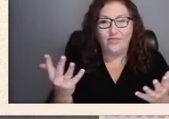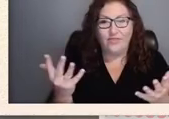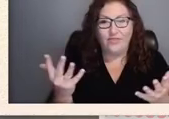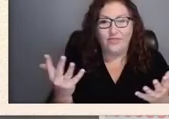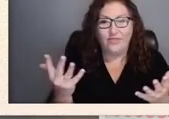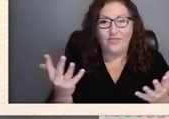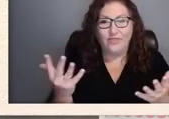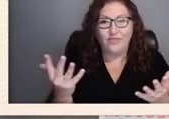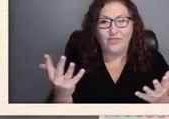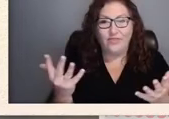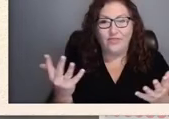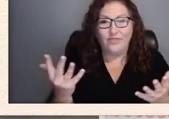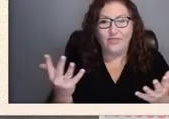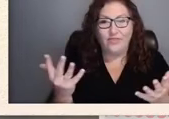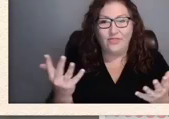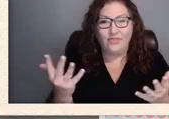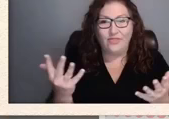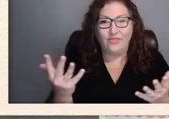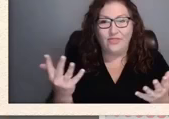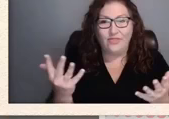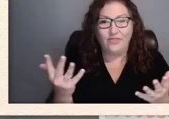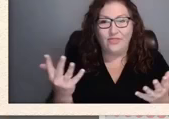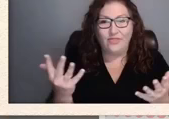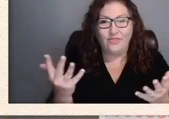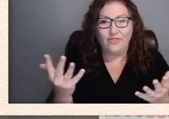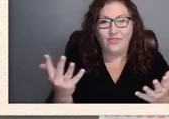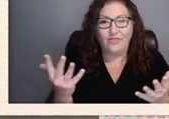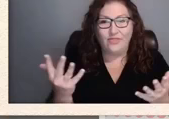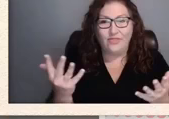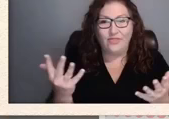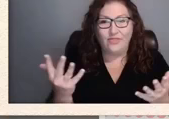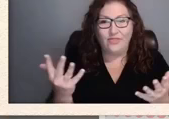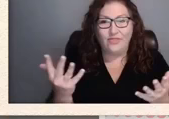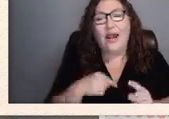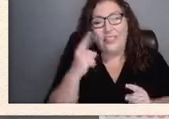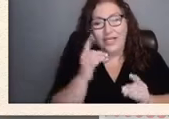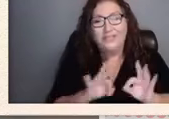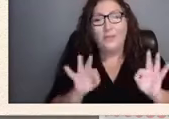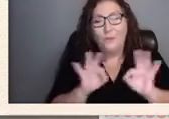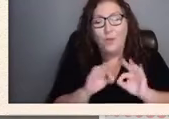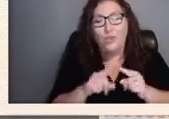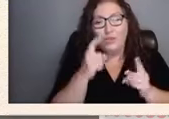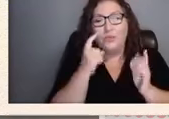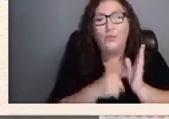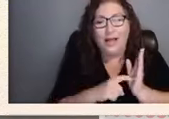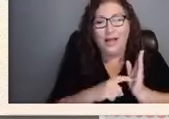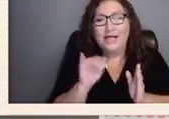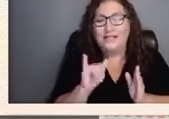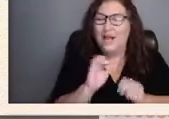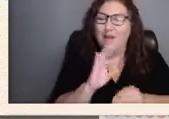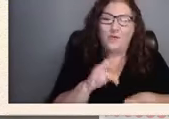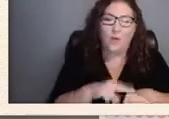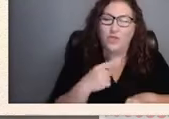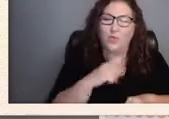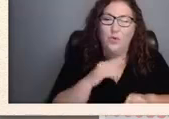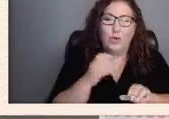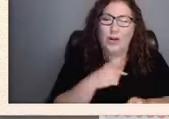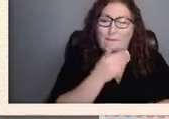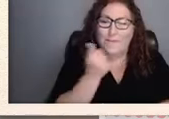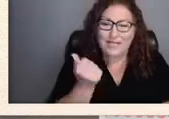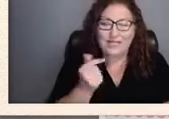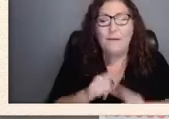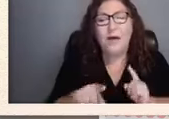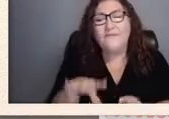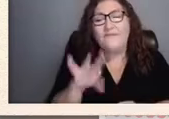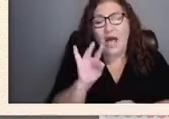or may not have done that myself. And I think it's important to recognize that, of course, we're all just doing our best, but finding a routine